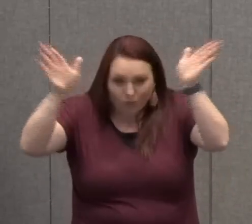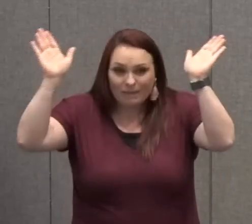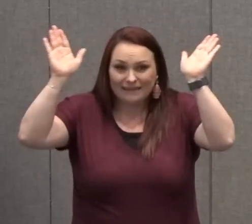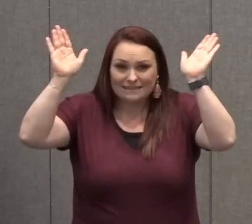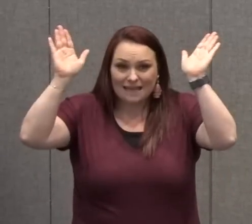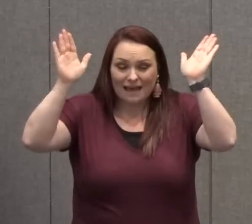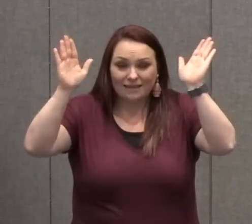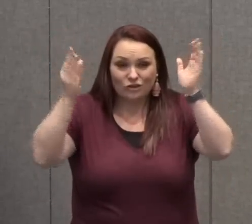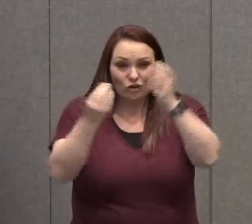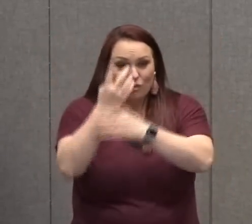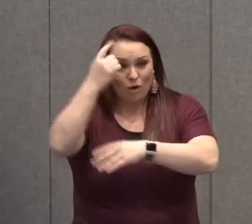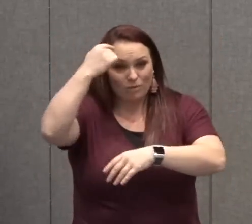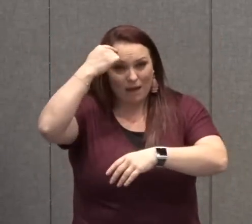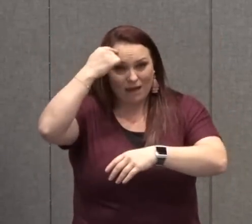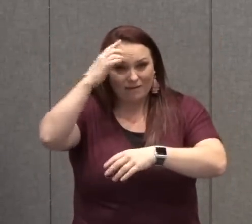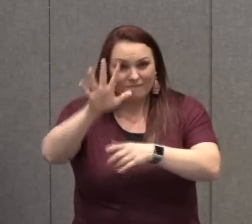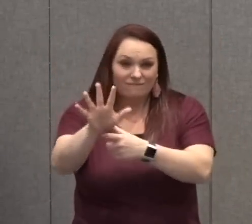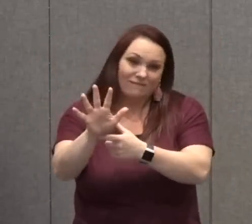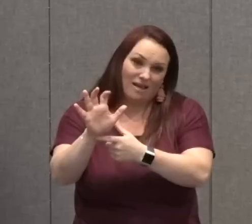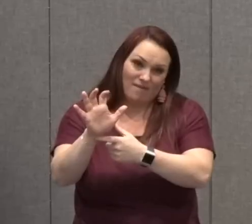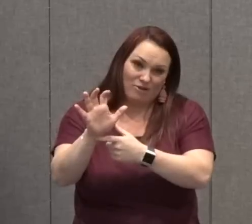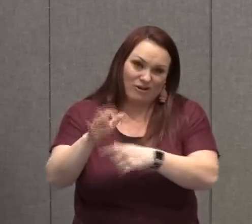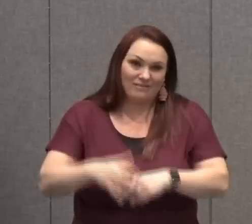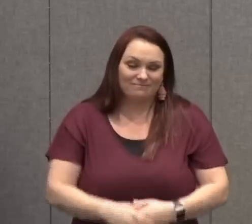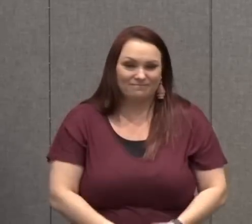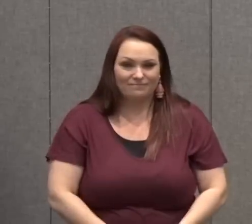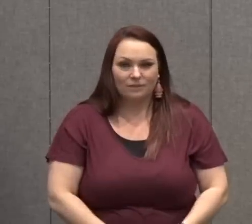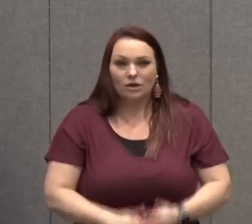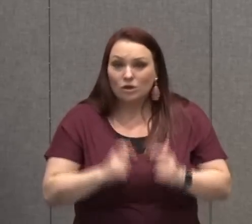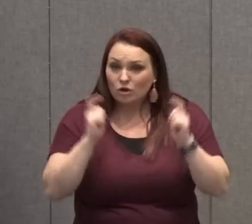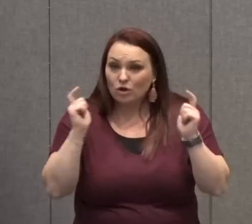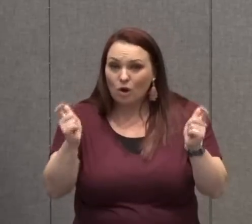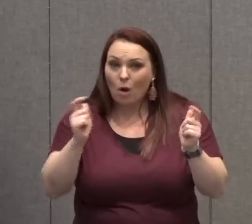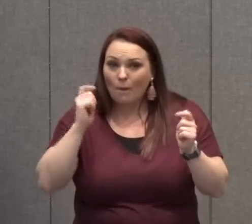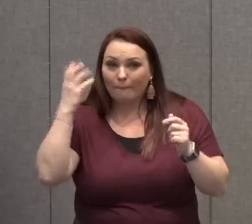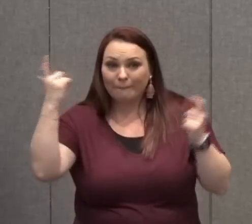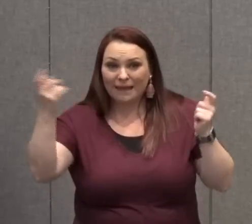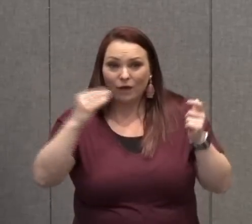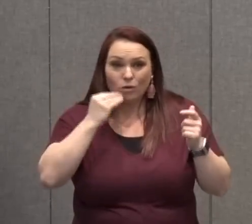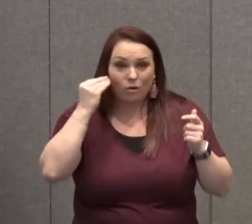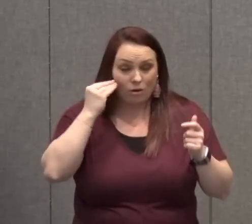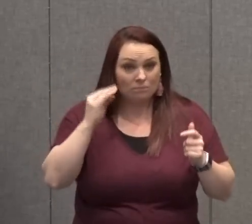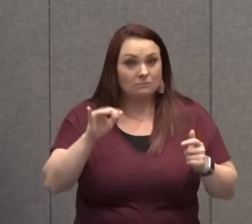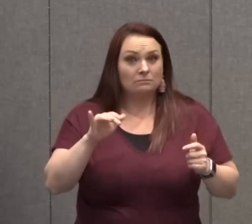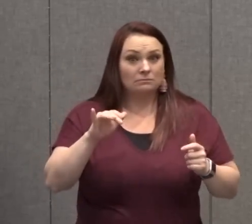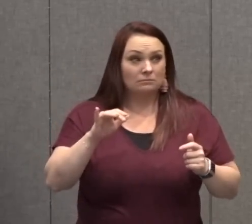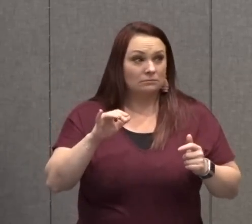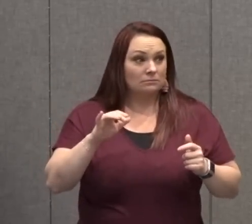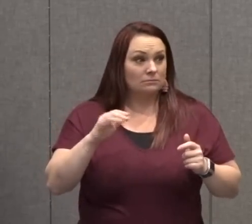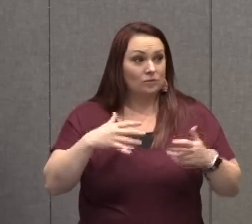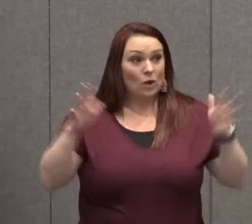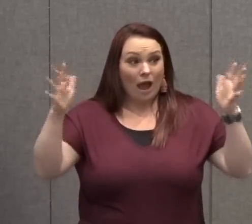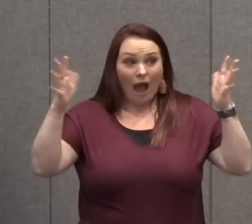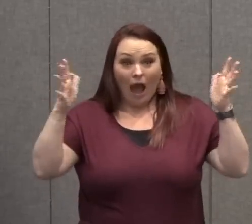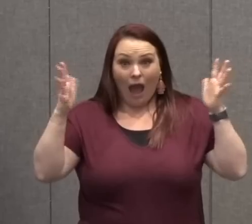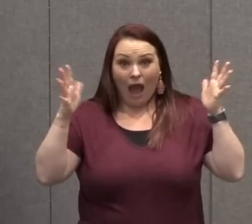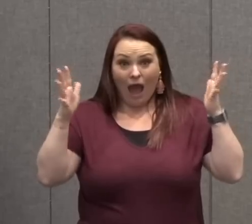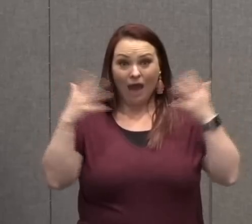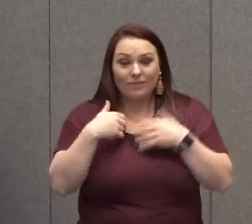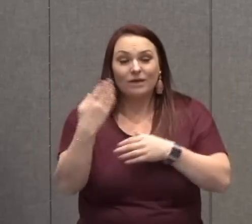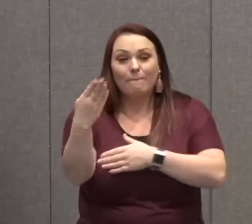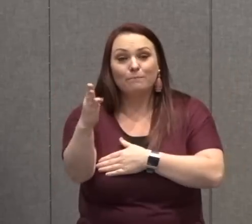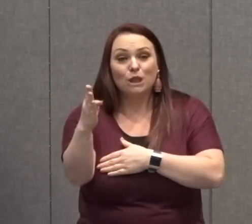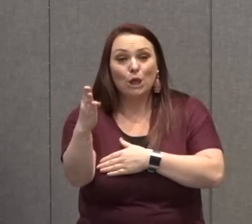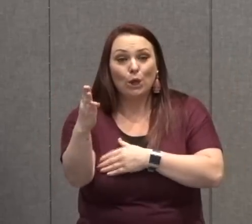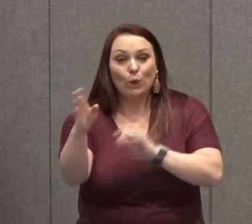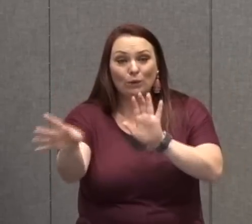growth mindset for 500 she's going big or going home uh oh Ms. Garcia the blue